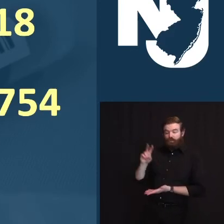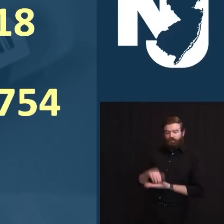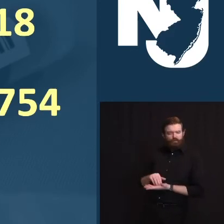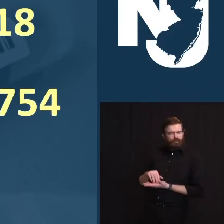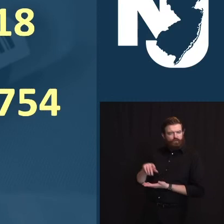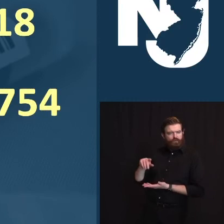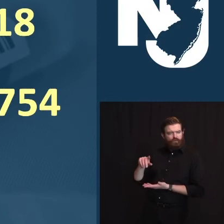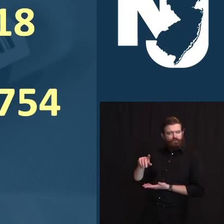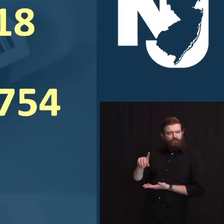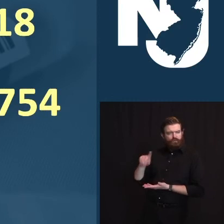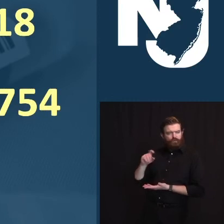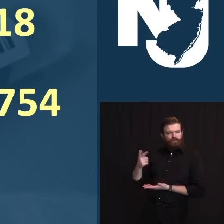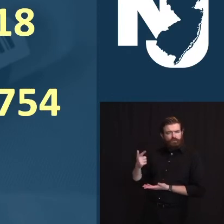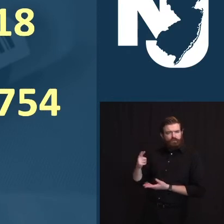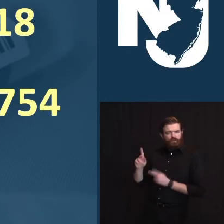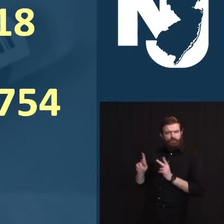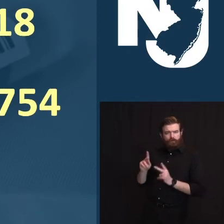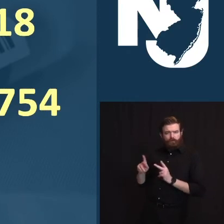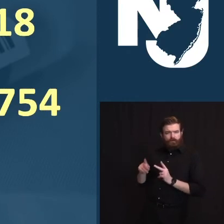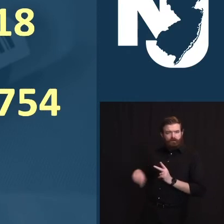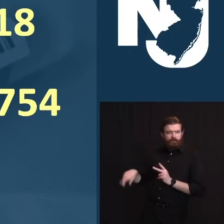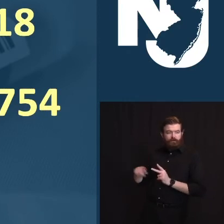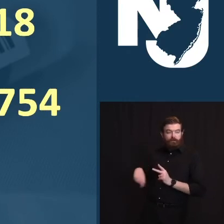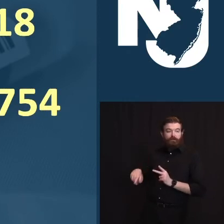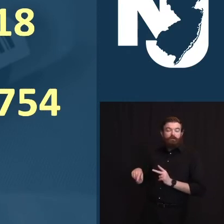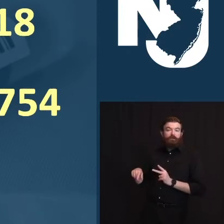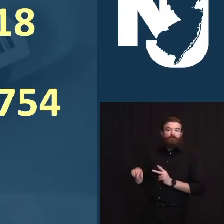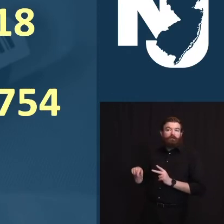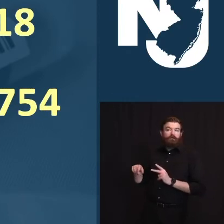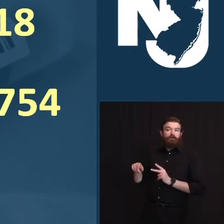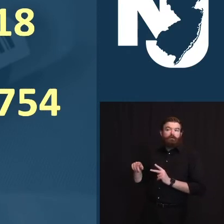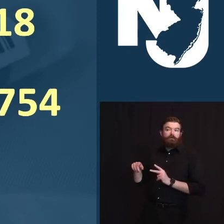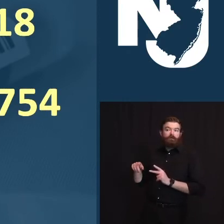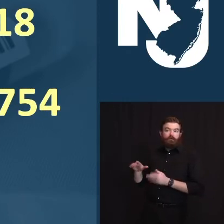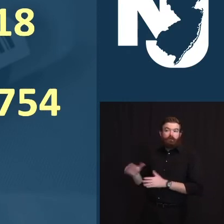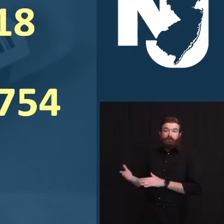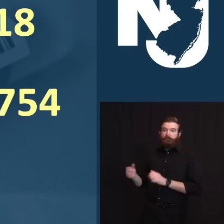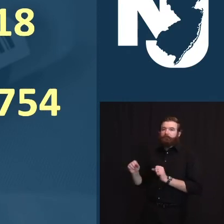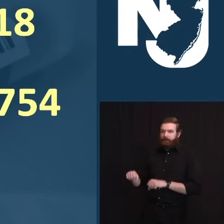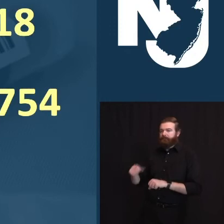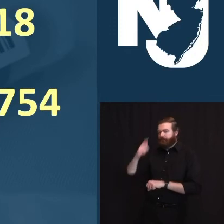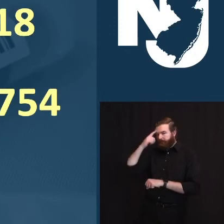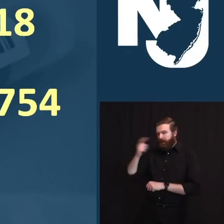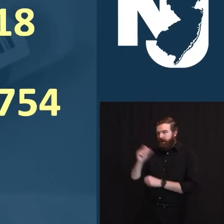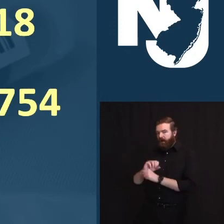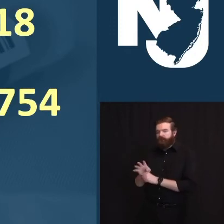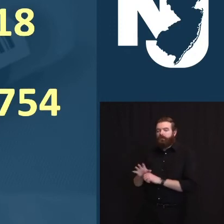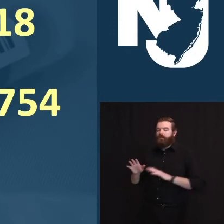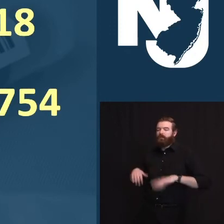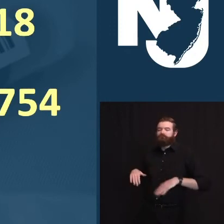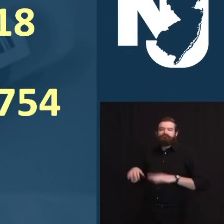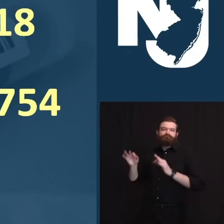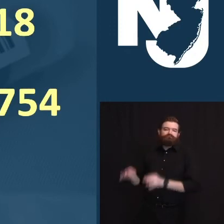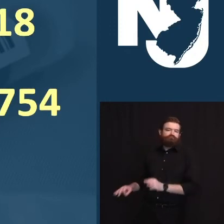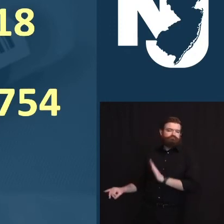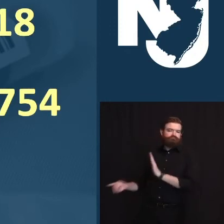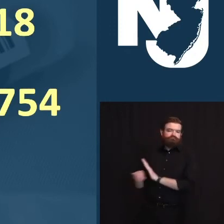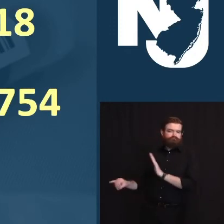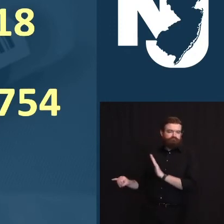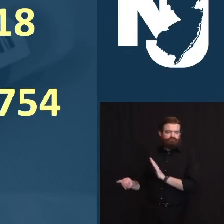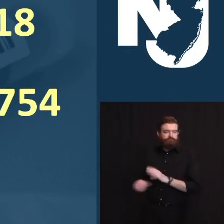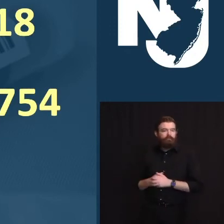to 2,121, now well over 20,000. As we do each day, let's take a couple of